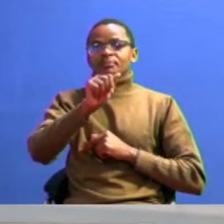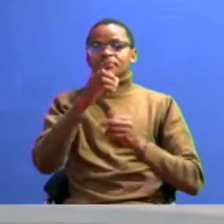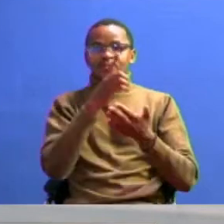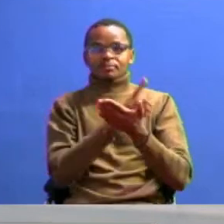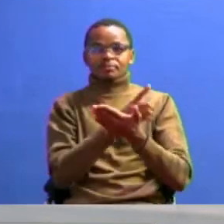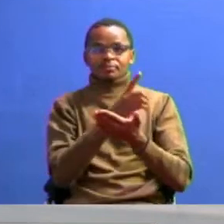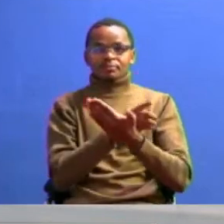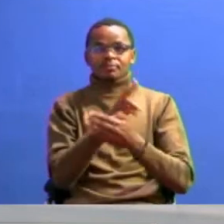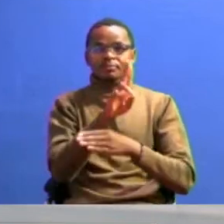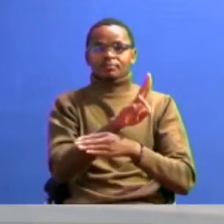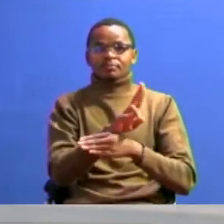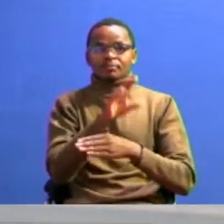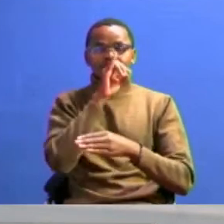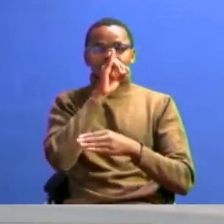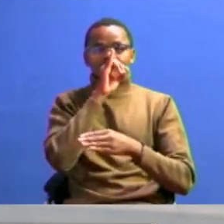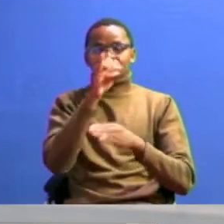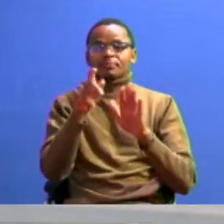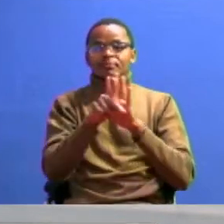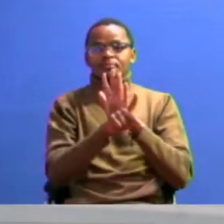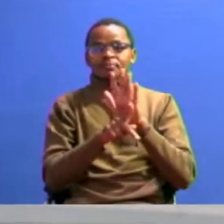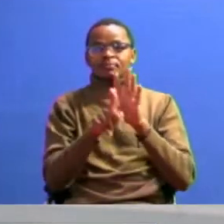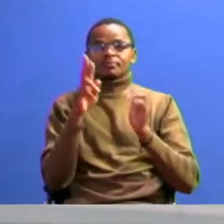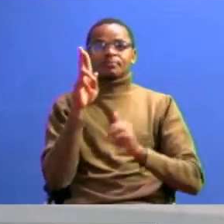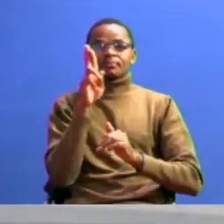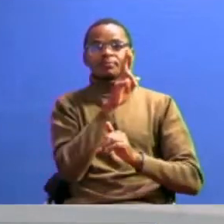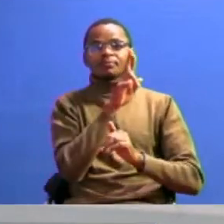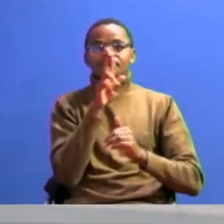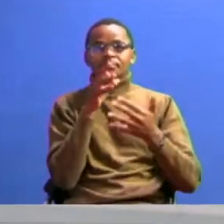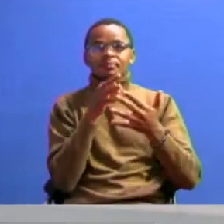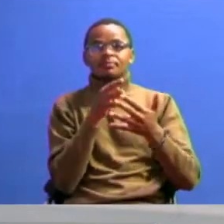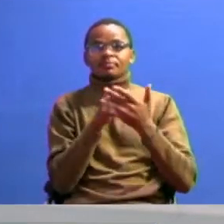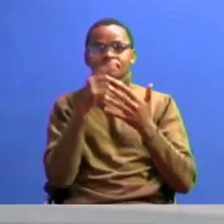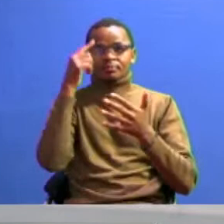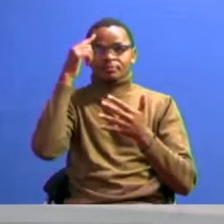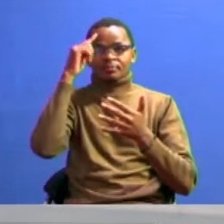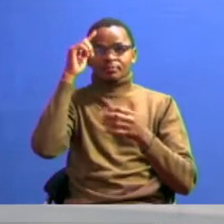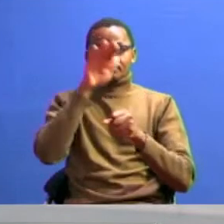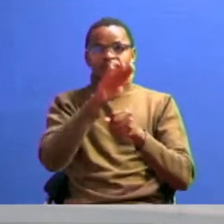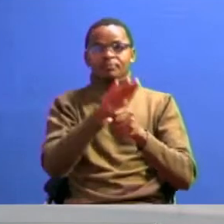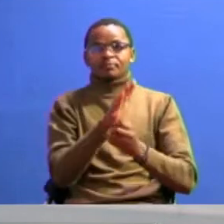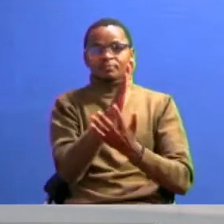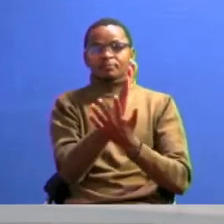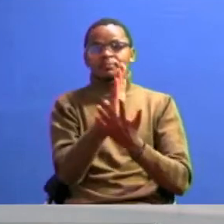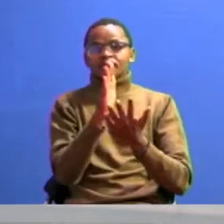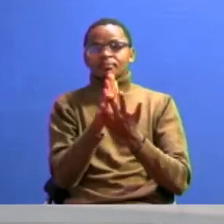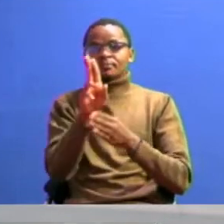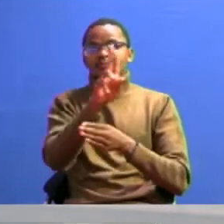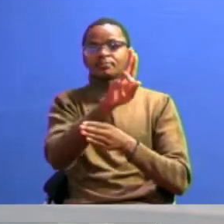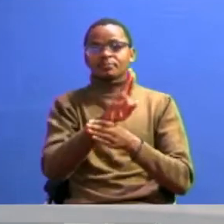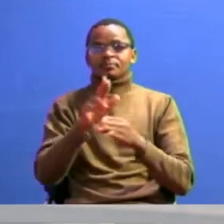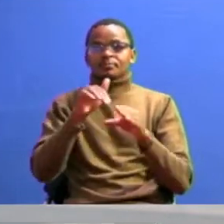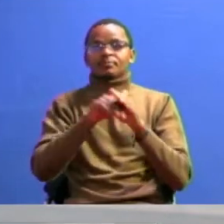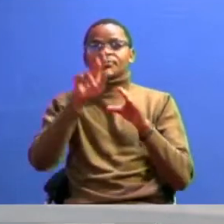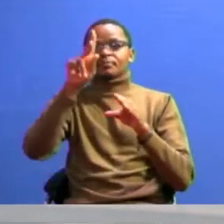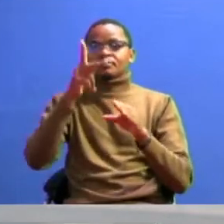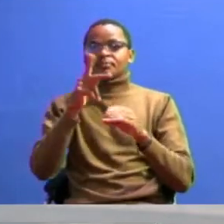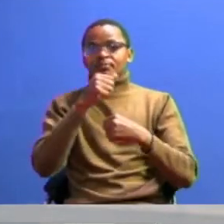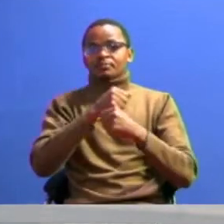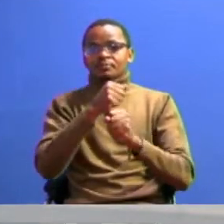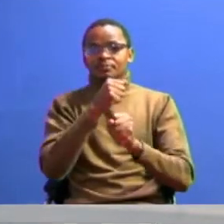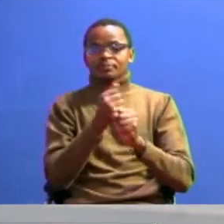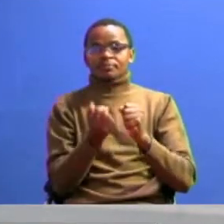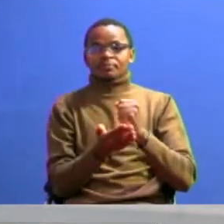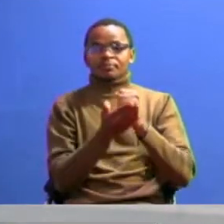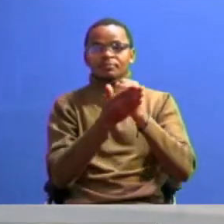substance abuse is the primary risk factor for depressive disorders among users in Kenya. What can be done to help